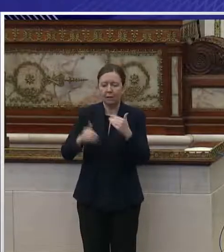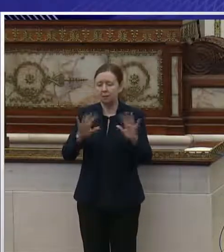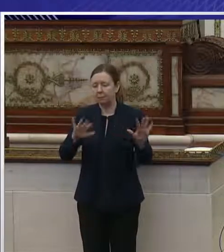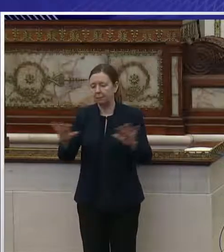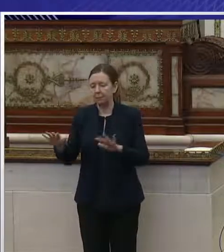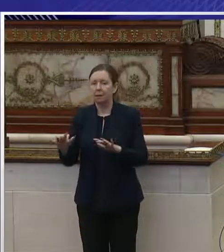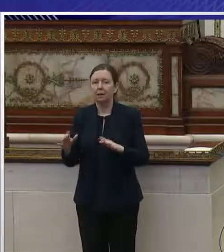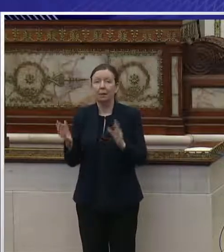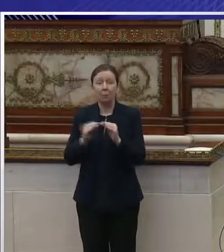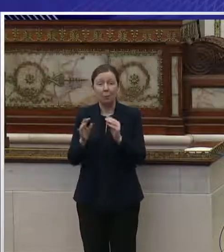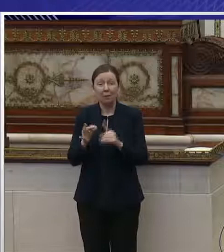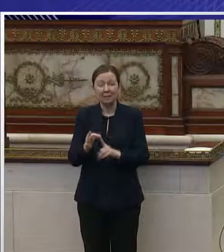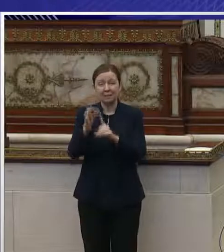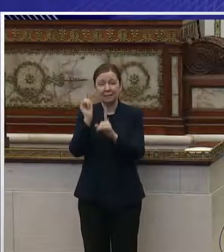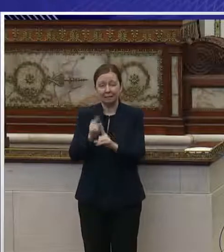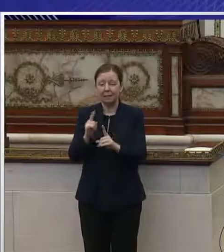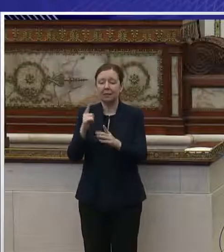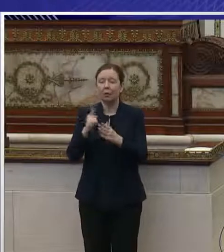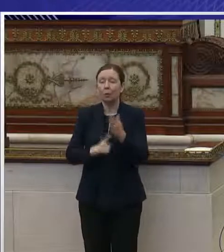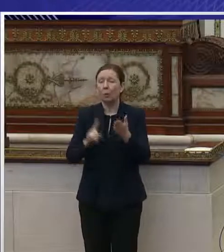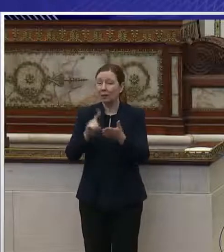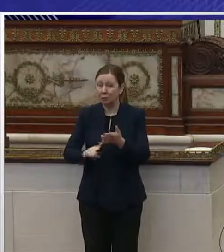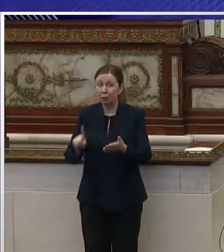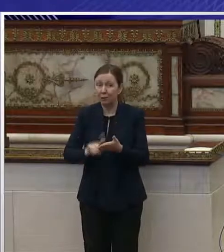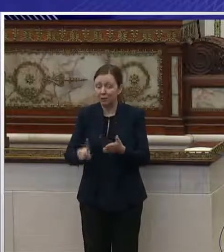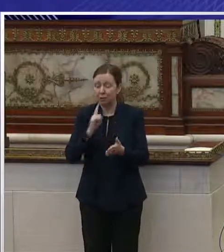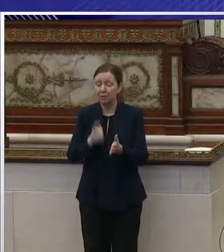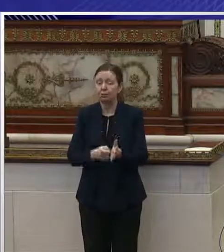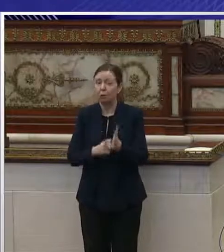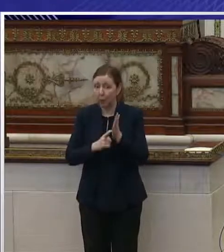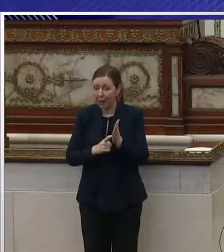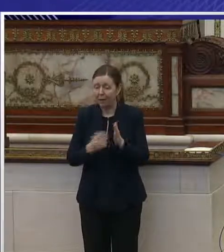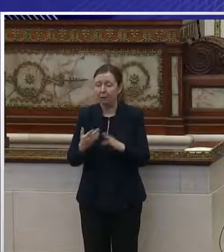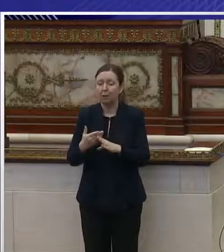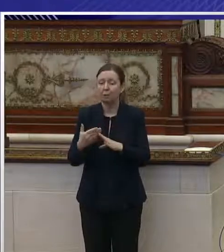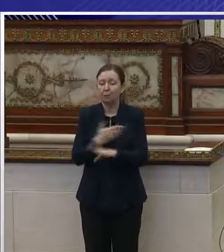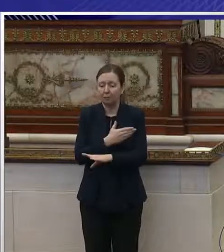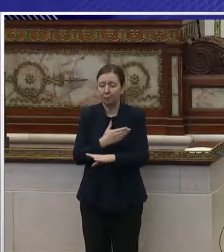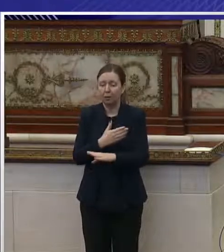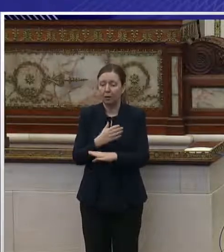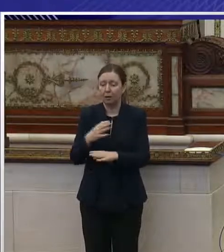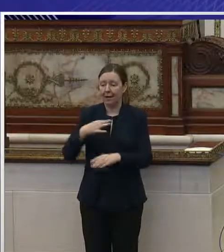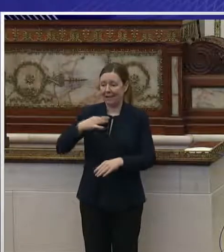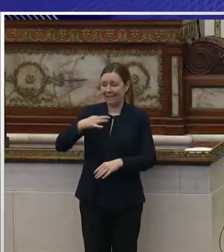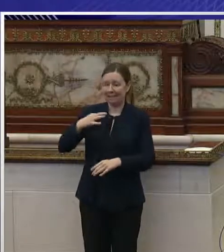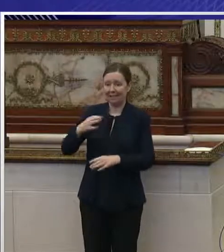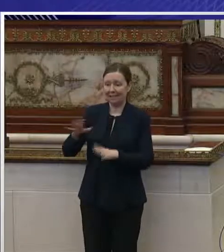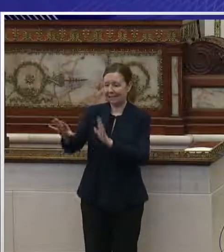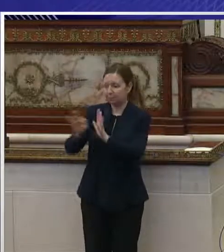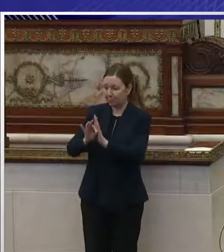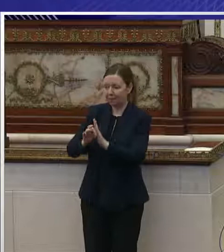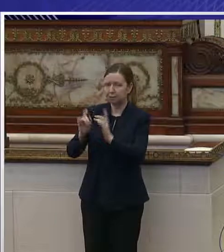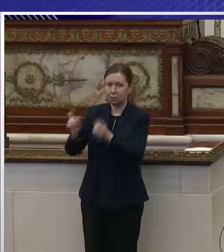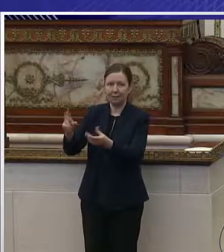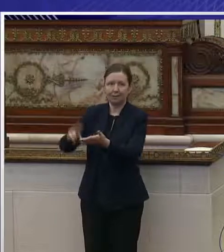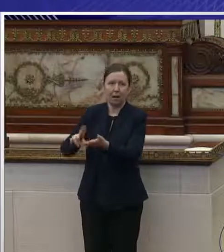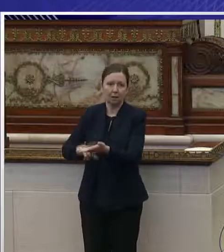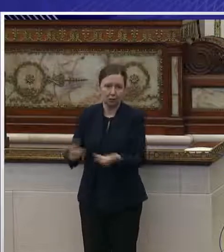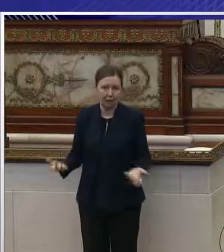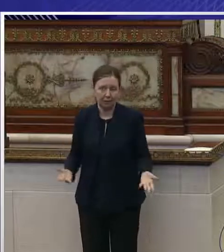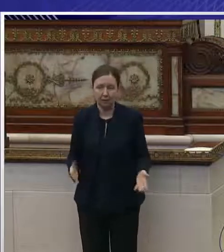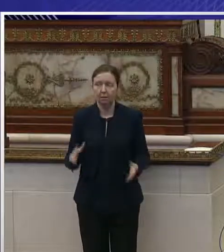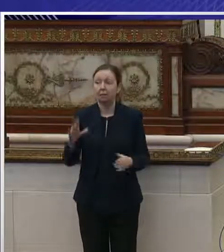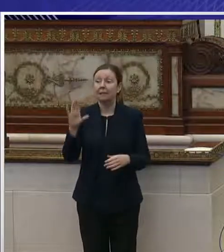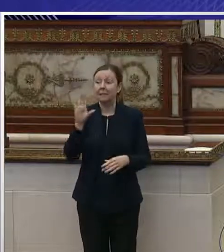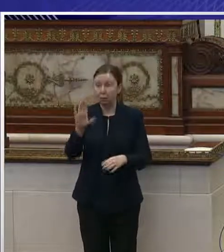More specifically, what research is required before a candidate is picked to get a contract, right? So in your